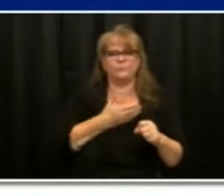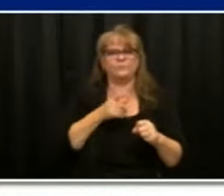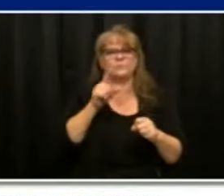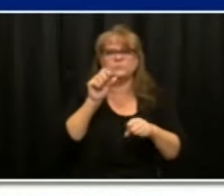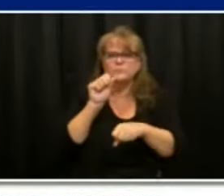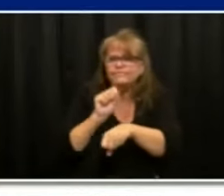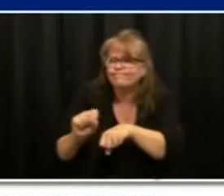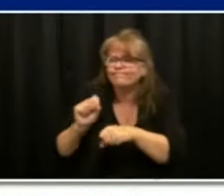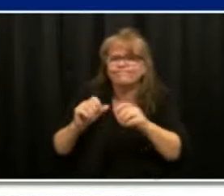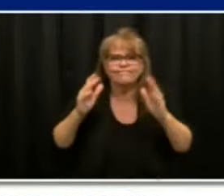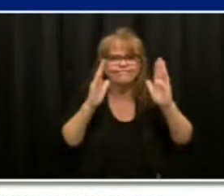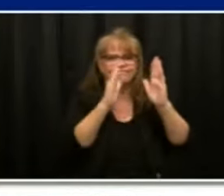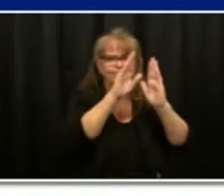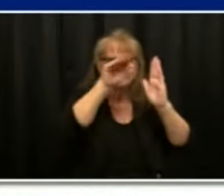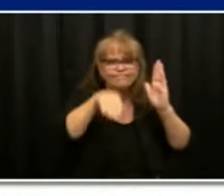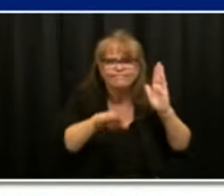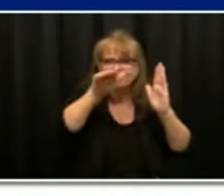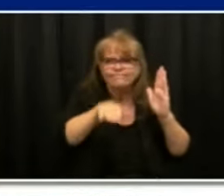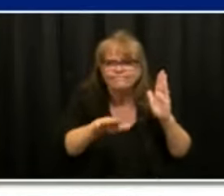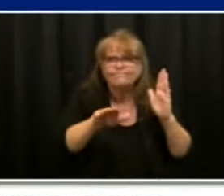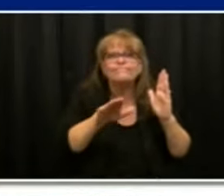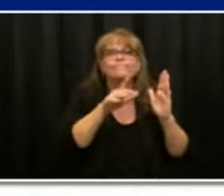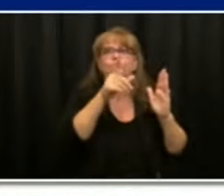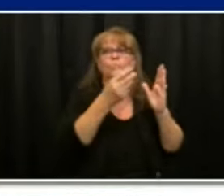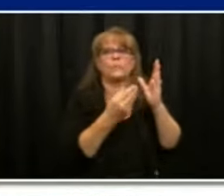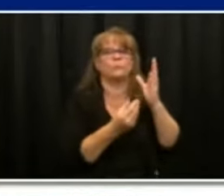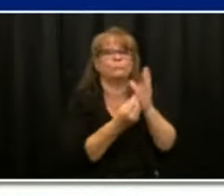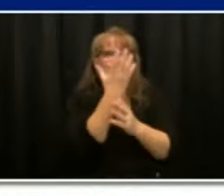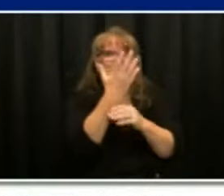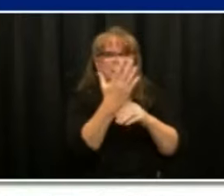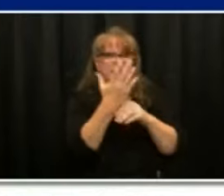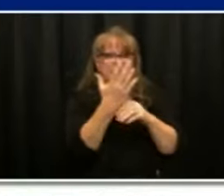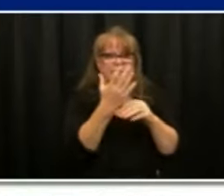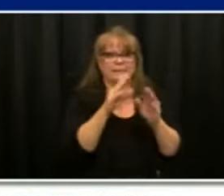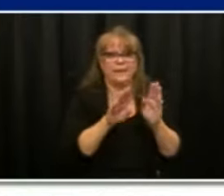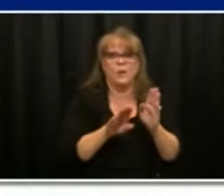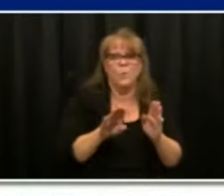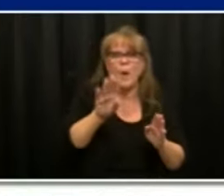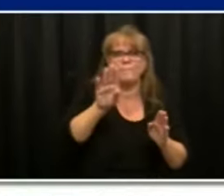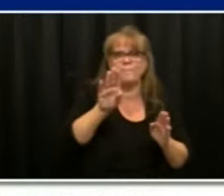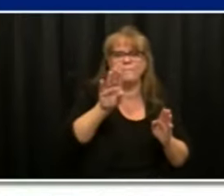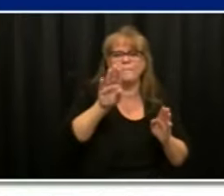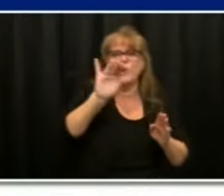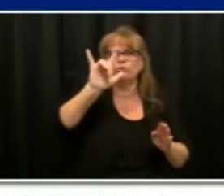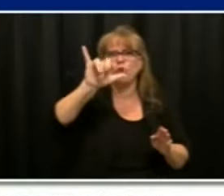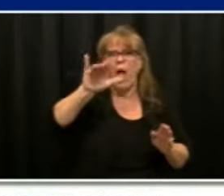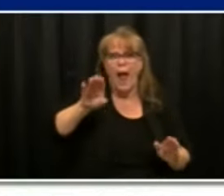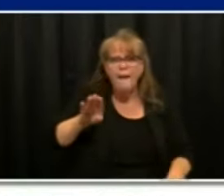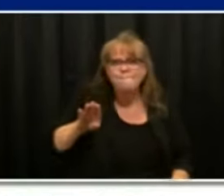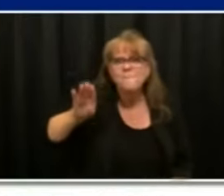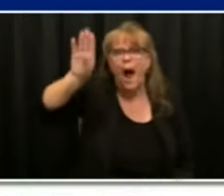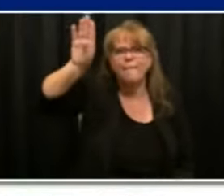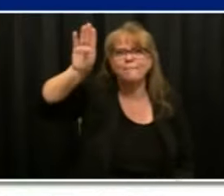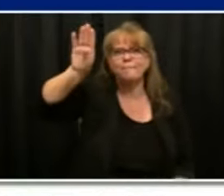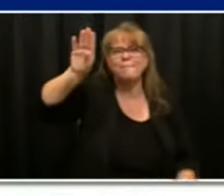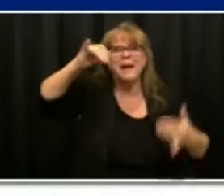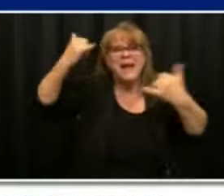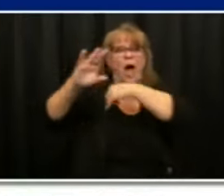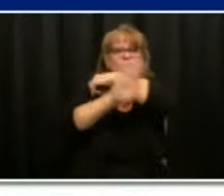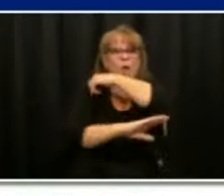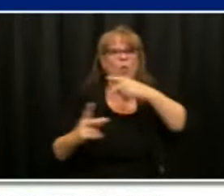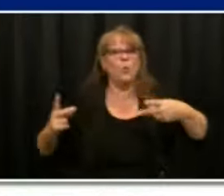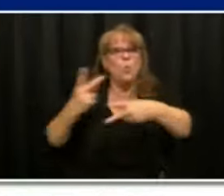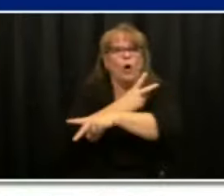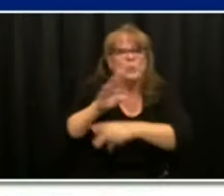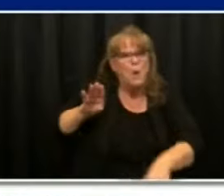illness, a spring wave, a July wave, and now a fall wave of illness. At this point, we are at our highest daily count since the